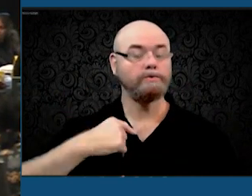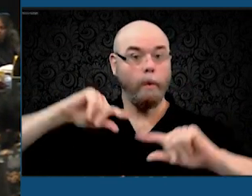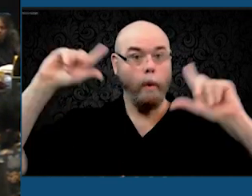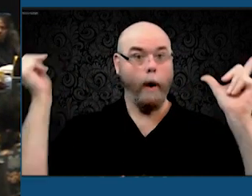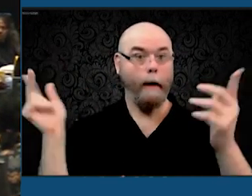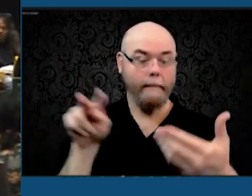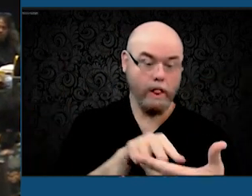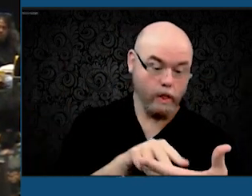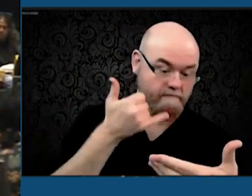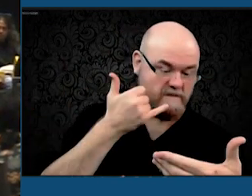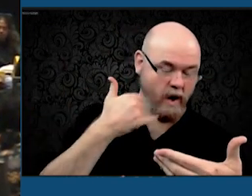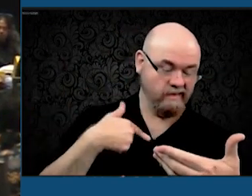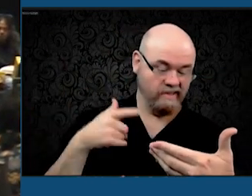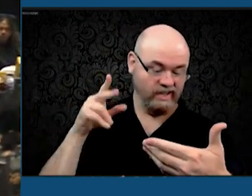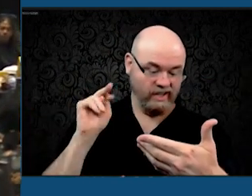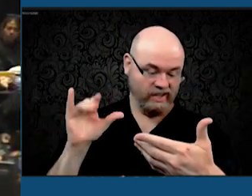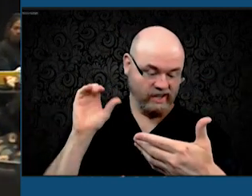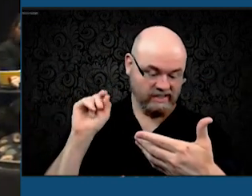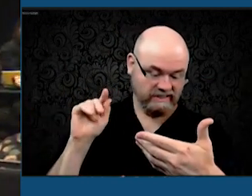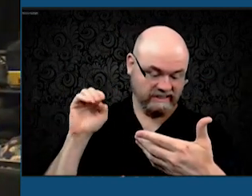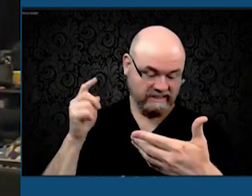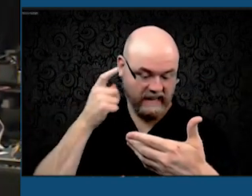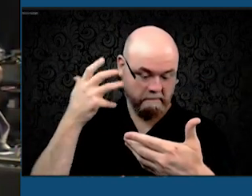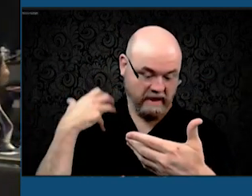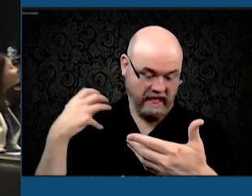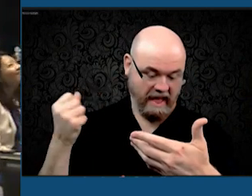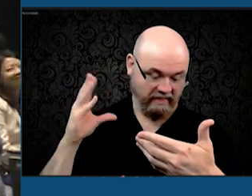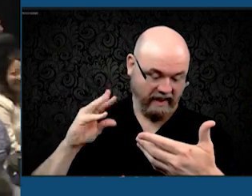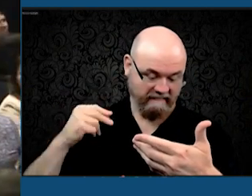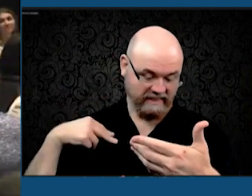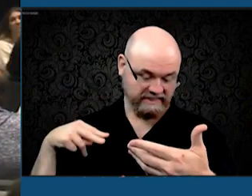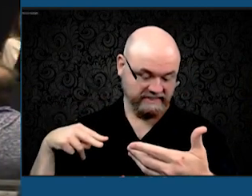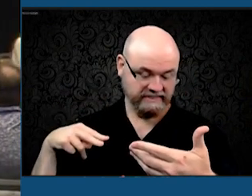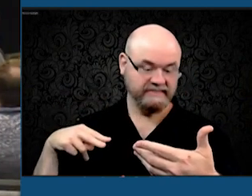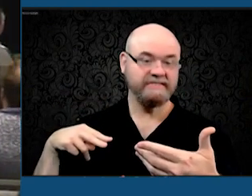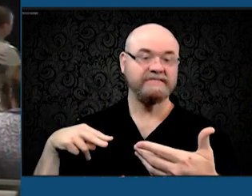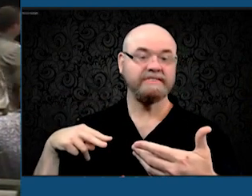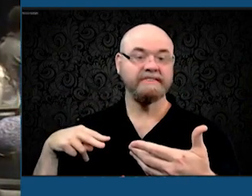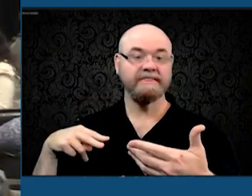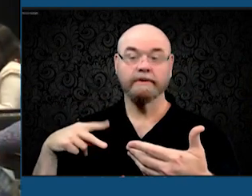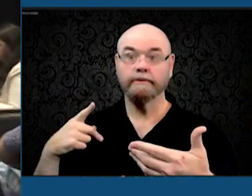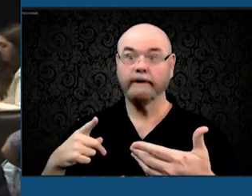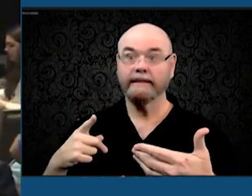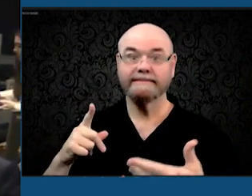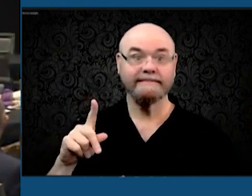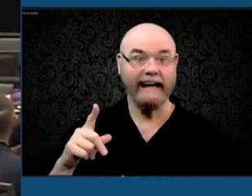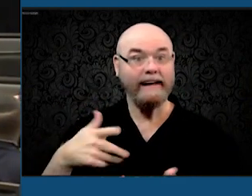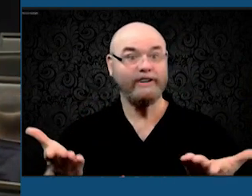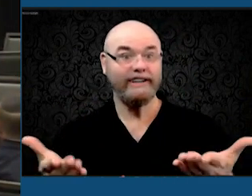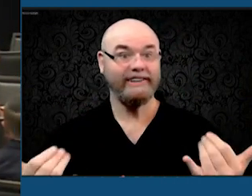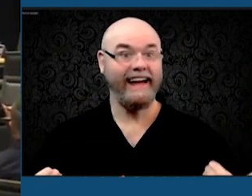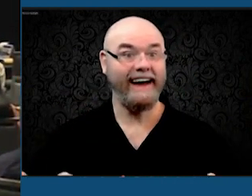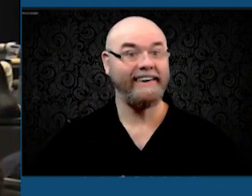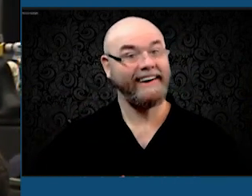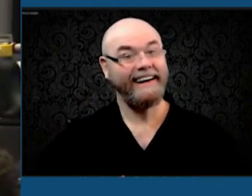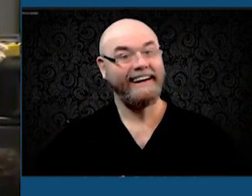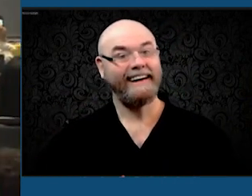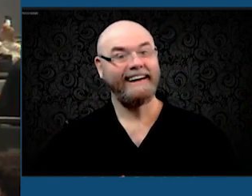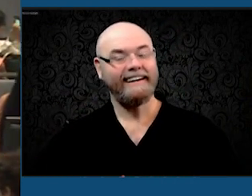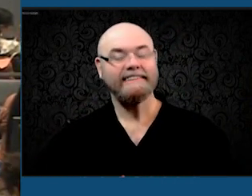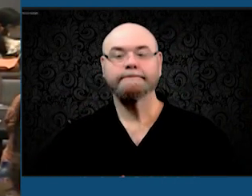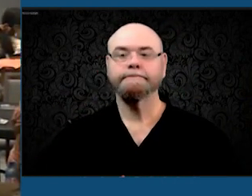to some New York State Youth Mental Health Conference, right? And you're here now. You've probably had a lot of